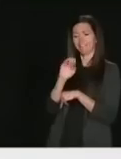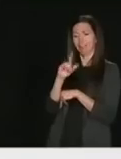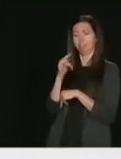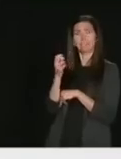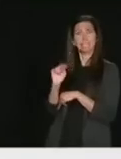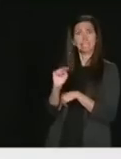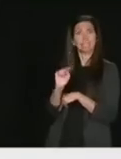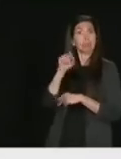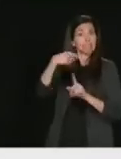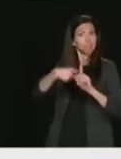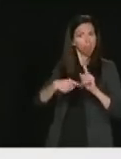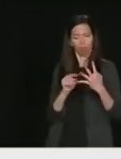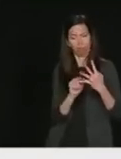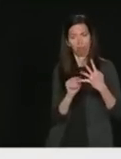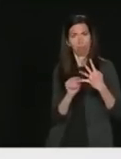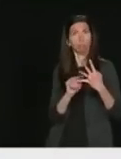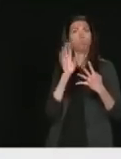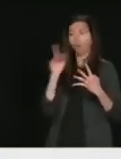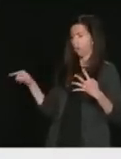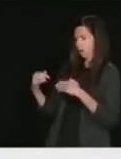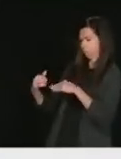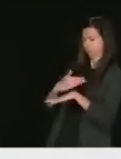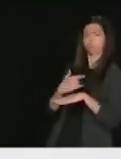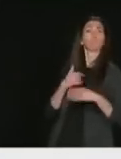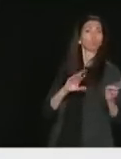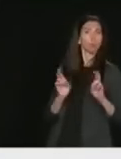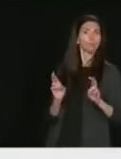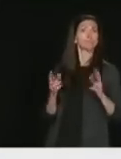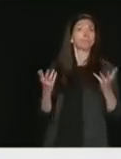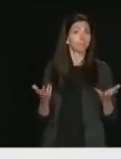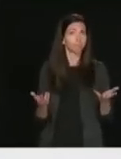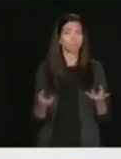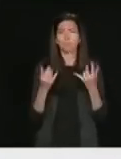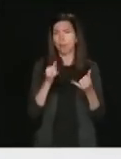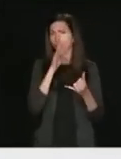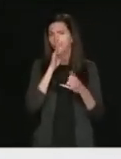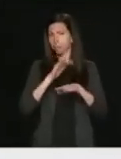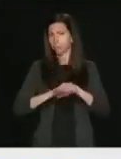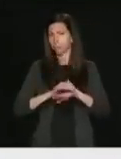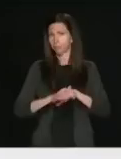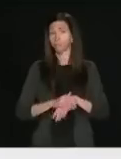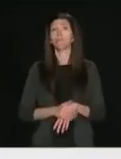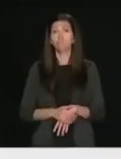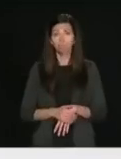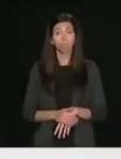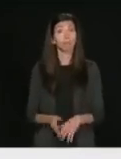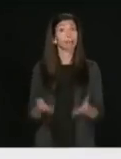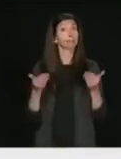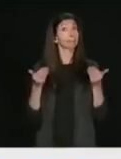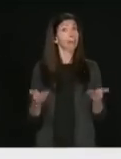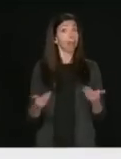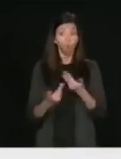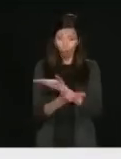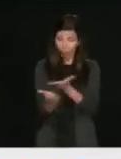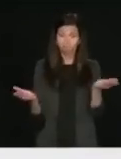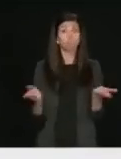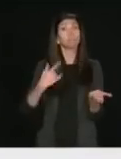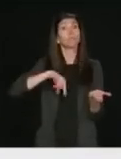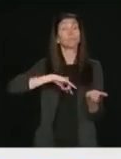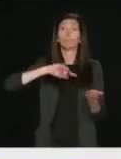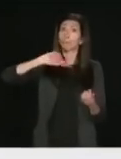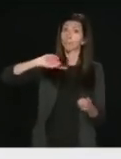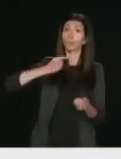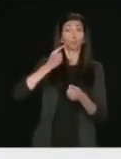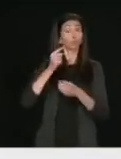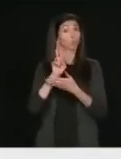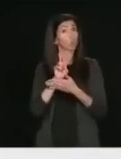Something we haven't had enough of lately. As of today, Canada now has its first university in the